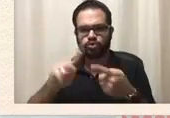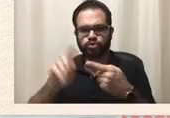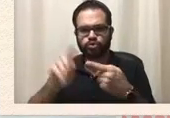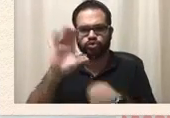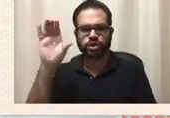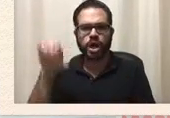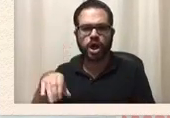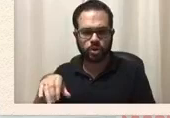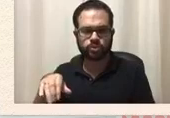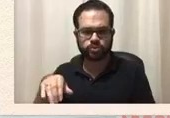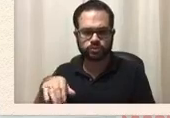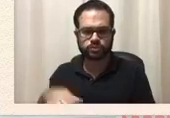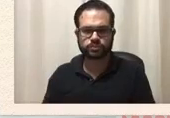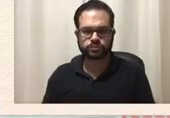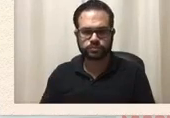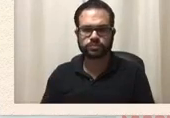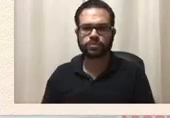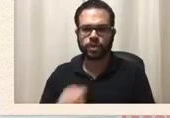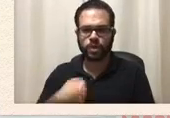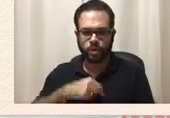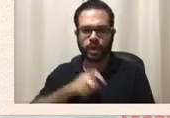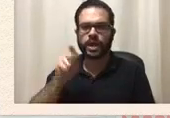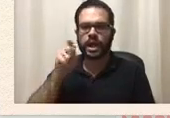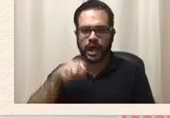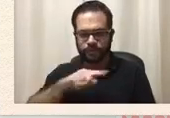We have to go to Chicago.